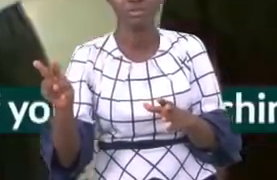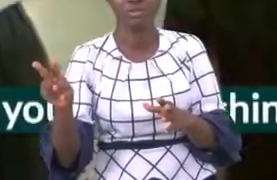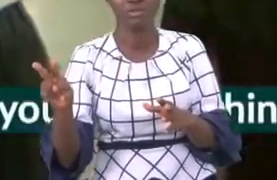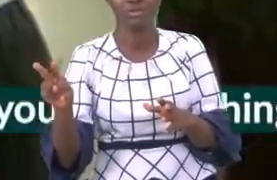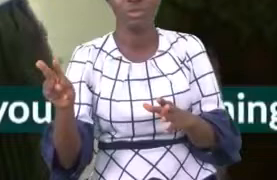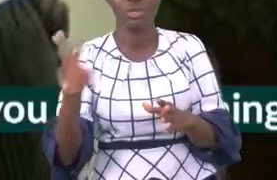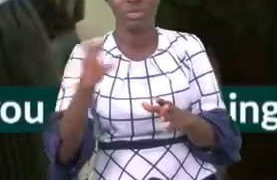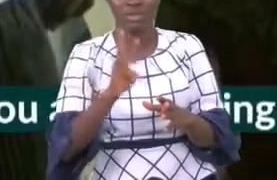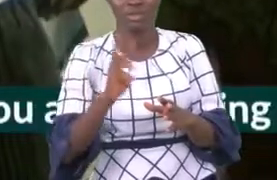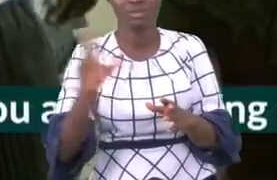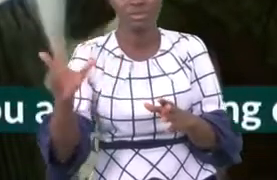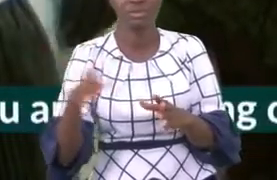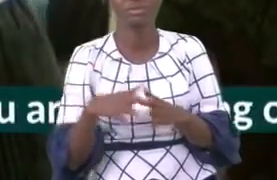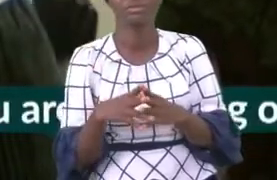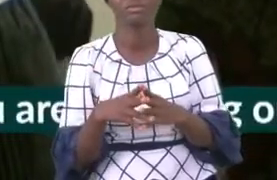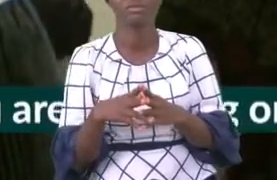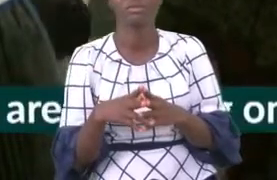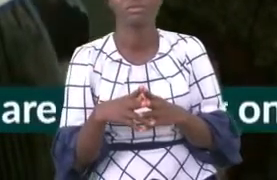+234 915 444 9263. I will take the number again,